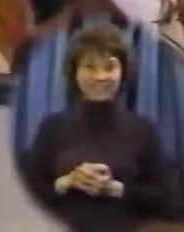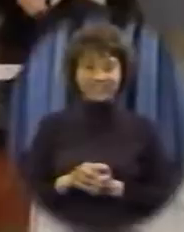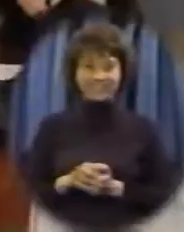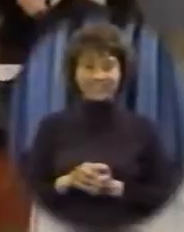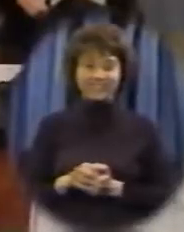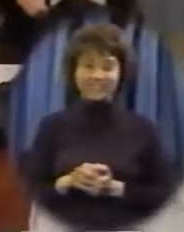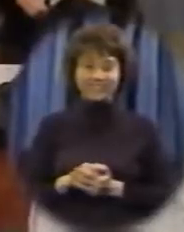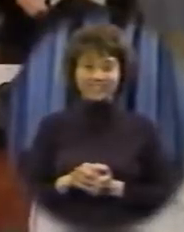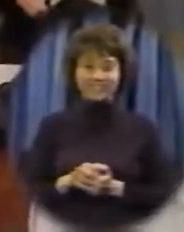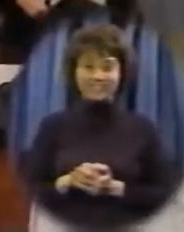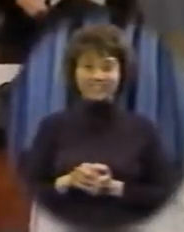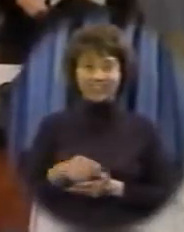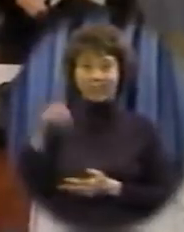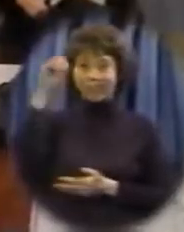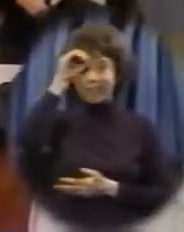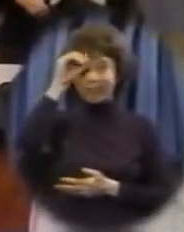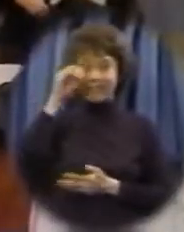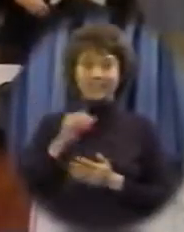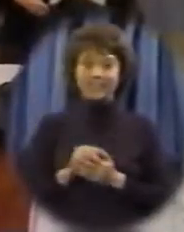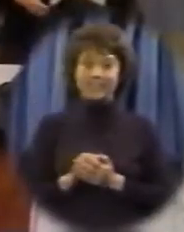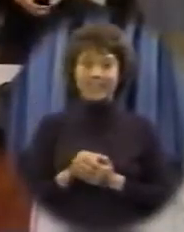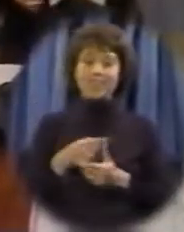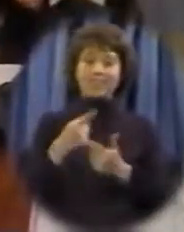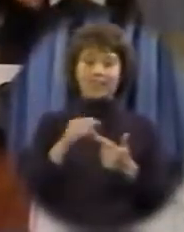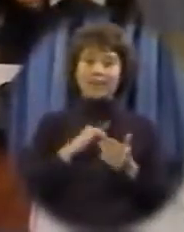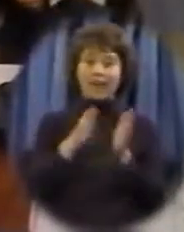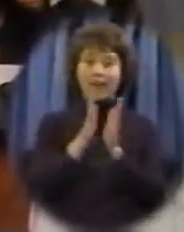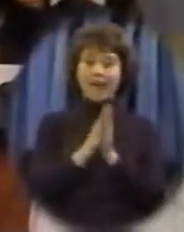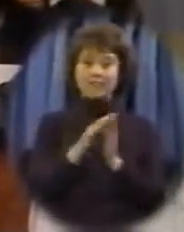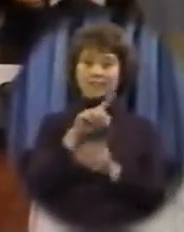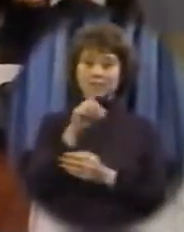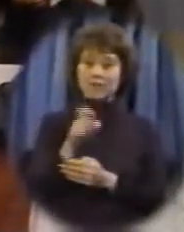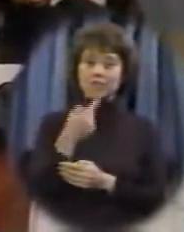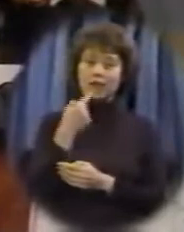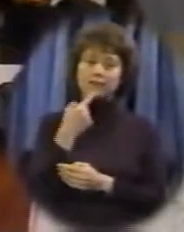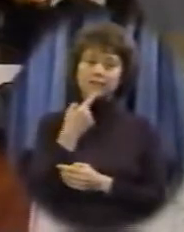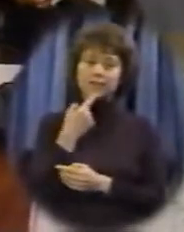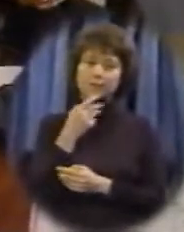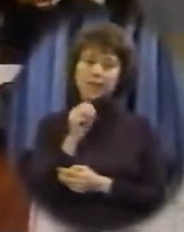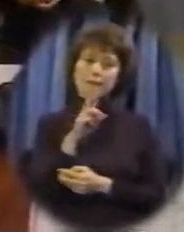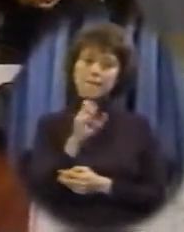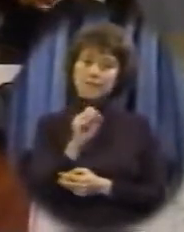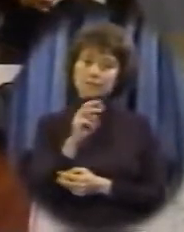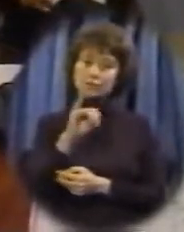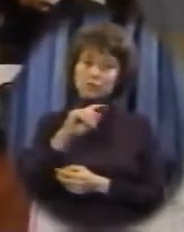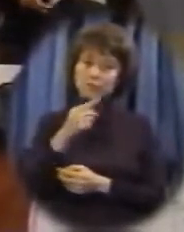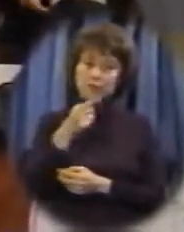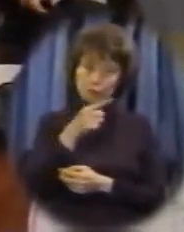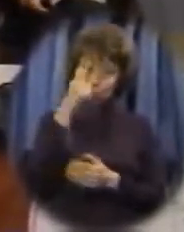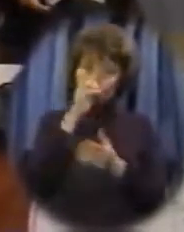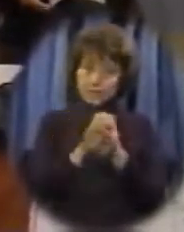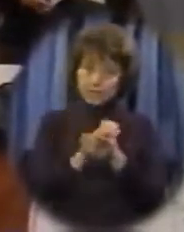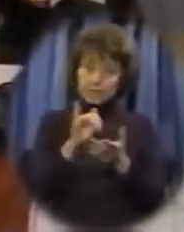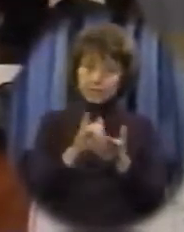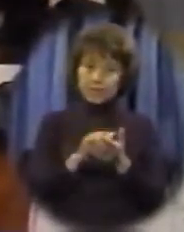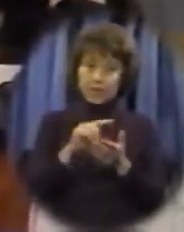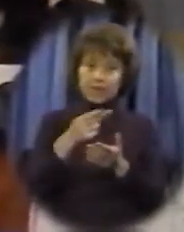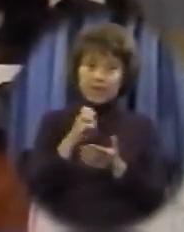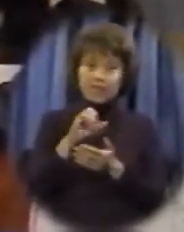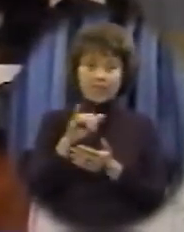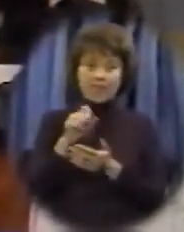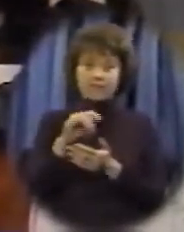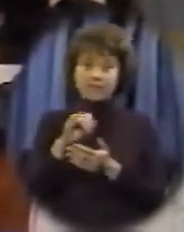brains. And then I asked him this question, and I want you young people to listen to this. I said, Mr. Smith, do you believe that a theistic evolutionist